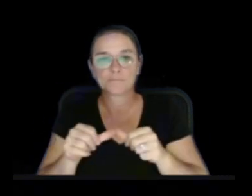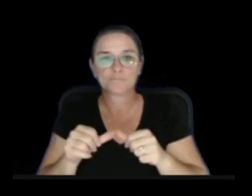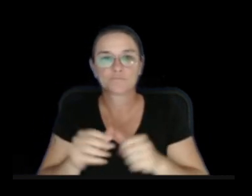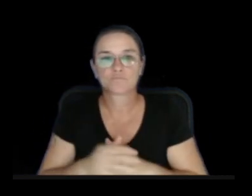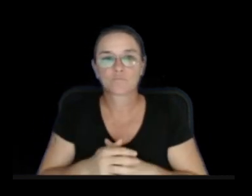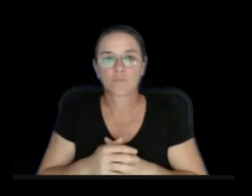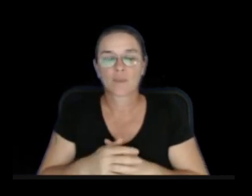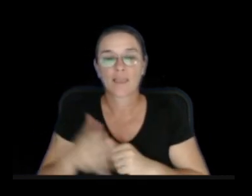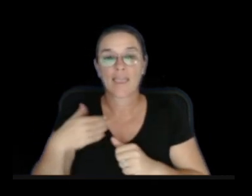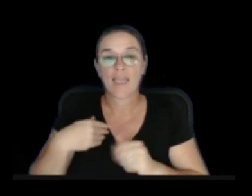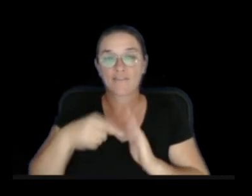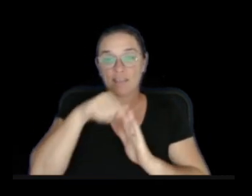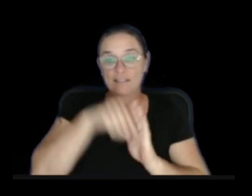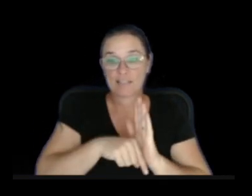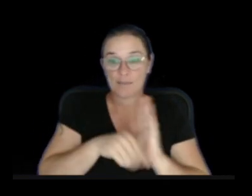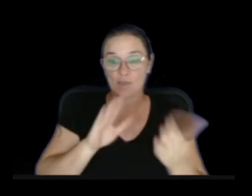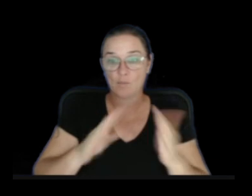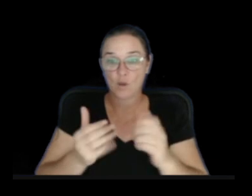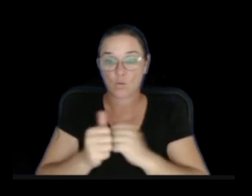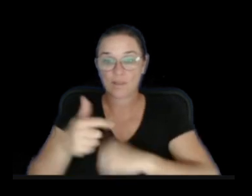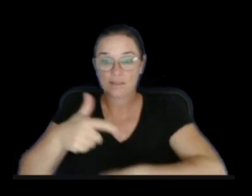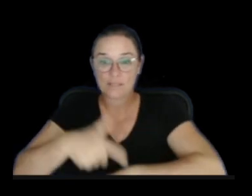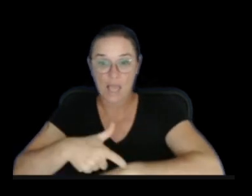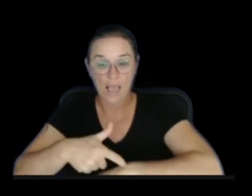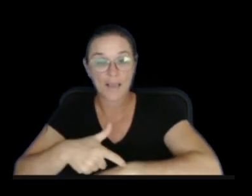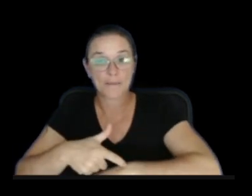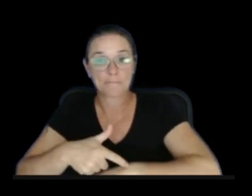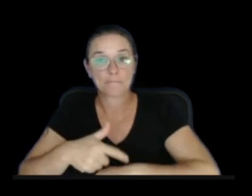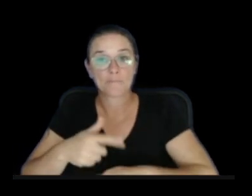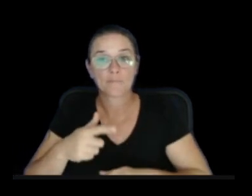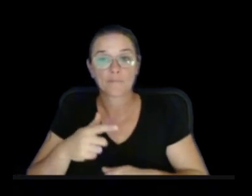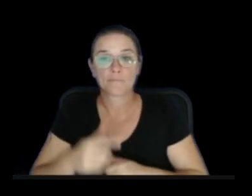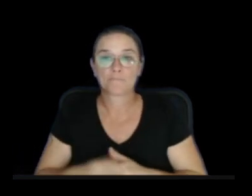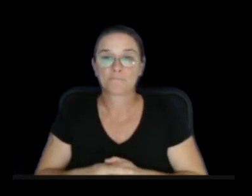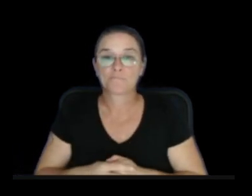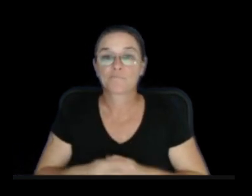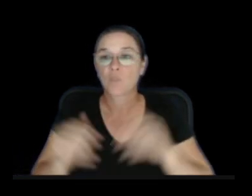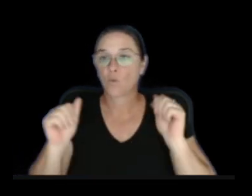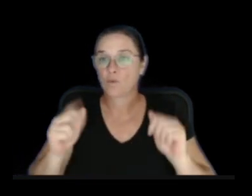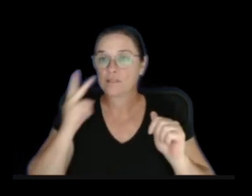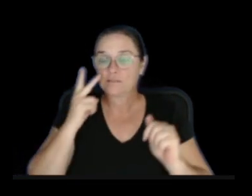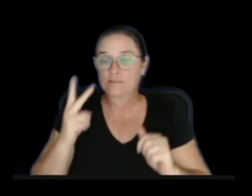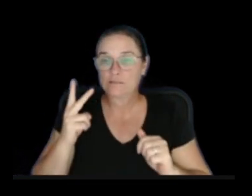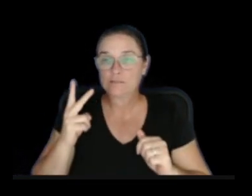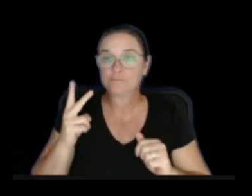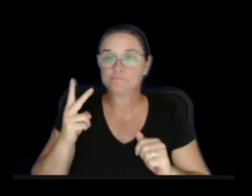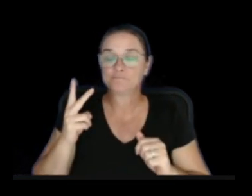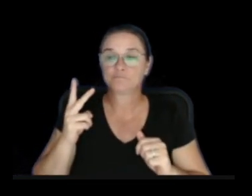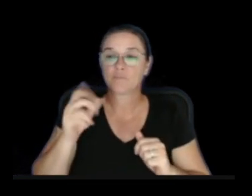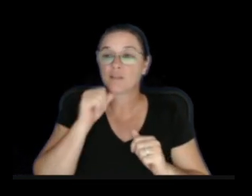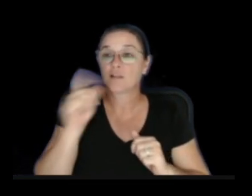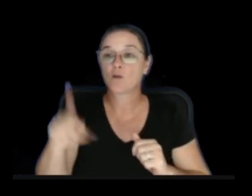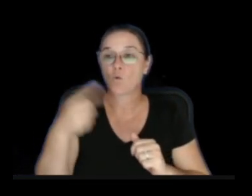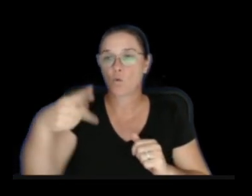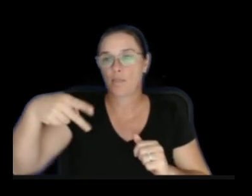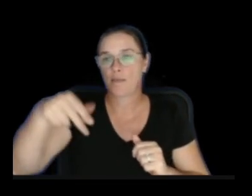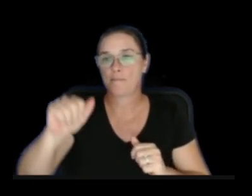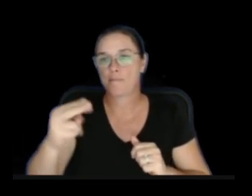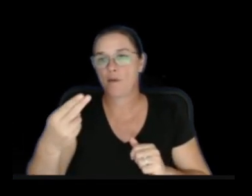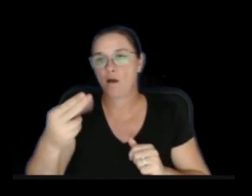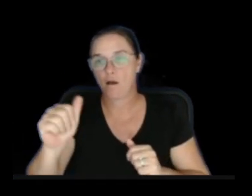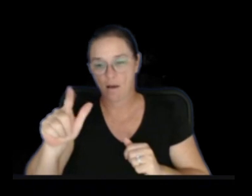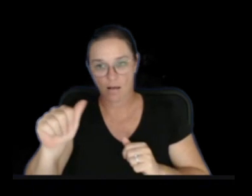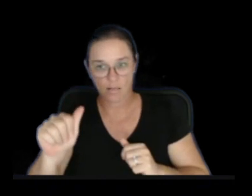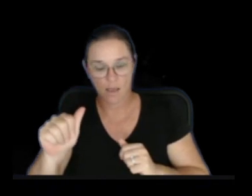time for these earthquakes over the past week on Kilauea, we can see that it's not only the Pahala earthquakes, which